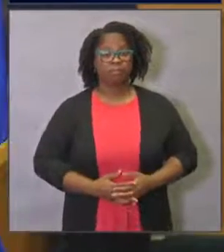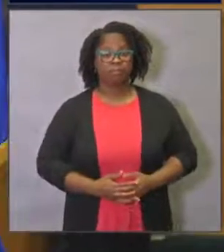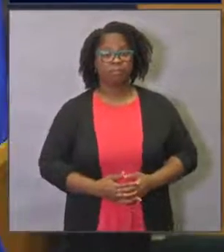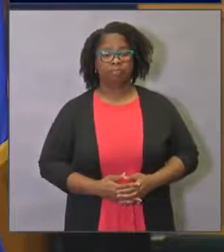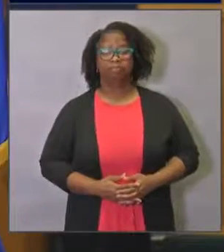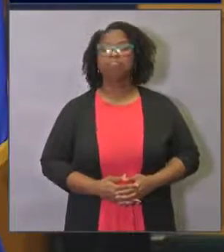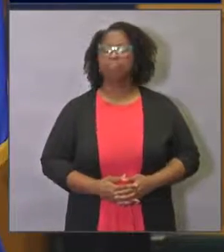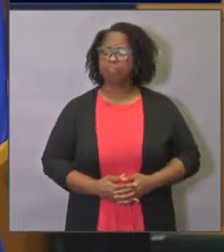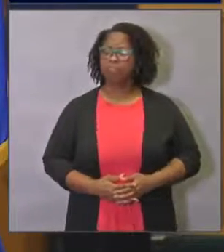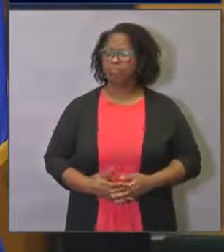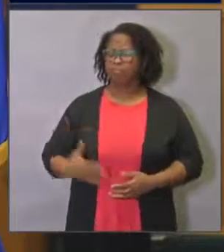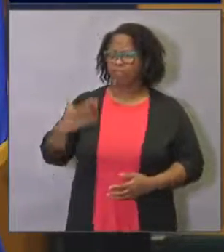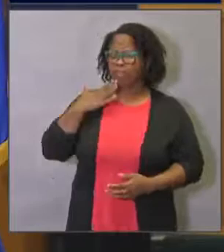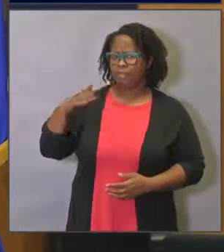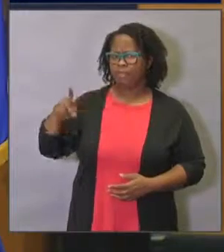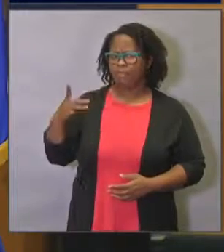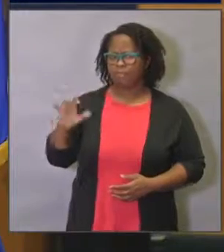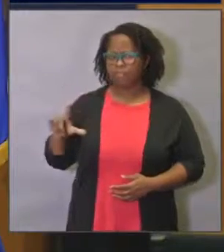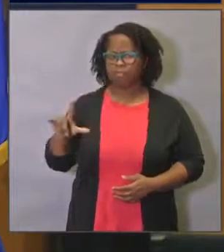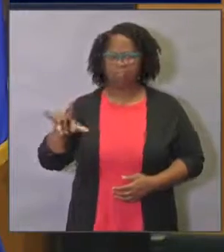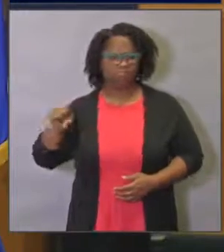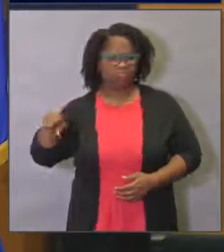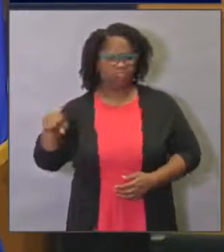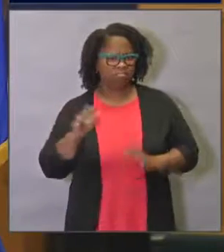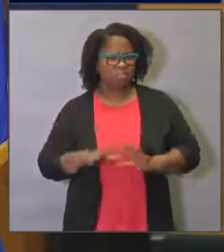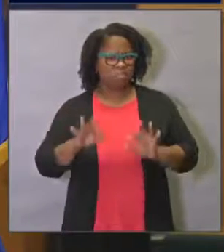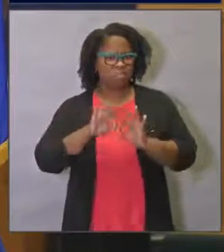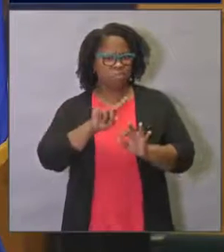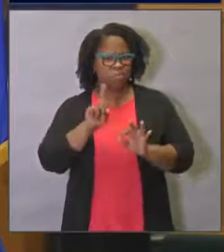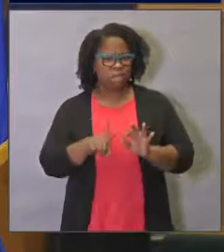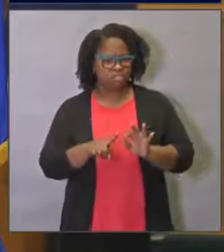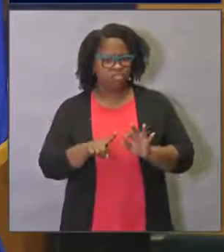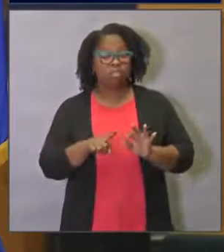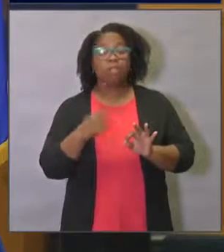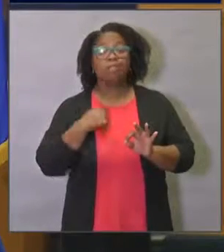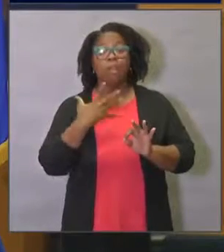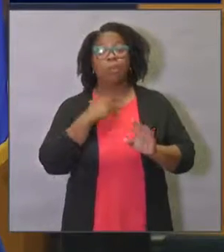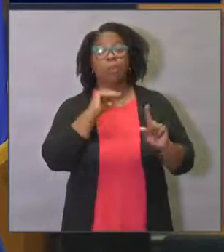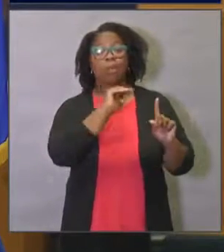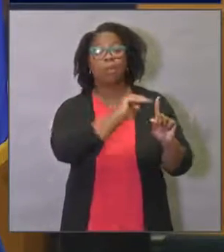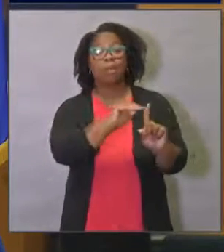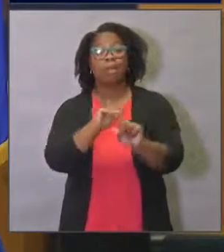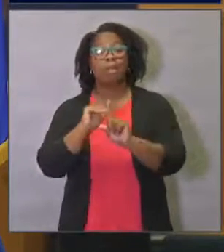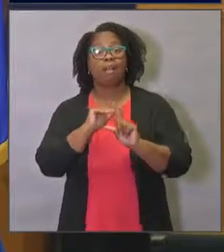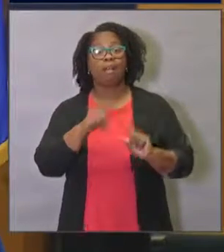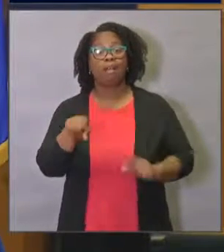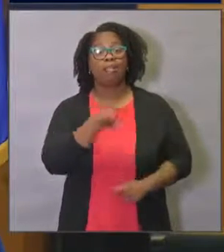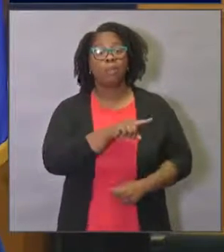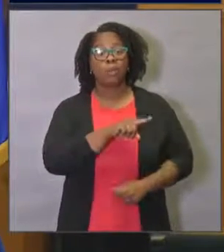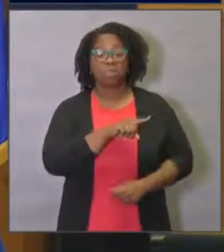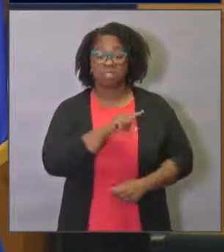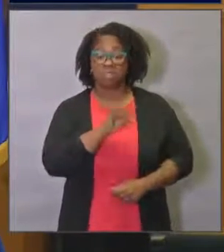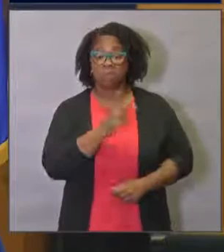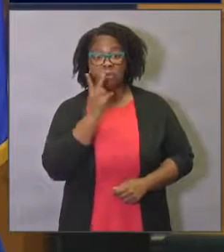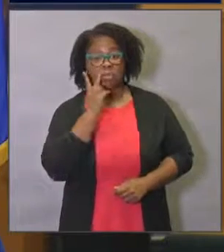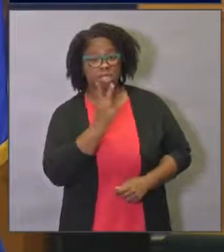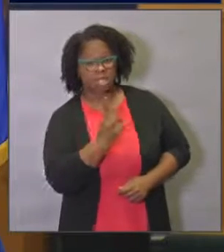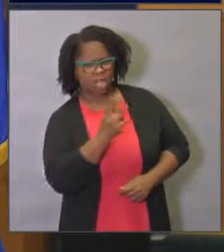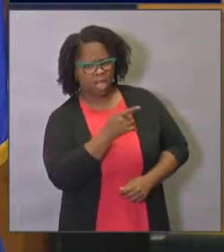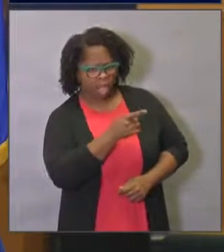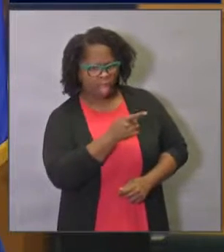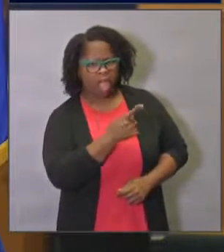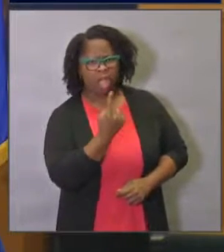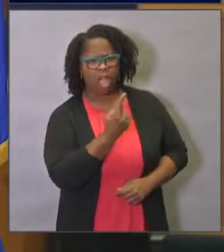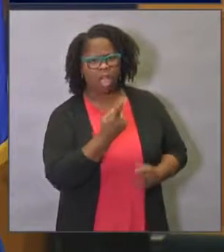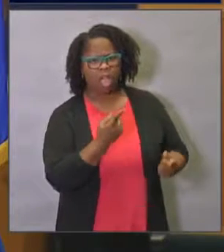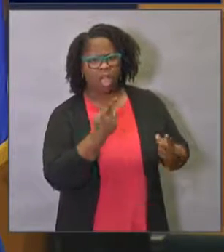Yeah, thanks a lot, Phil, and an important question. I do want to remind folks, if you see something that's happening and